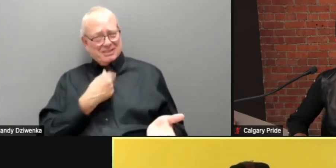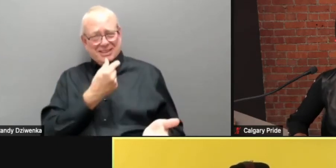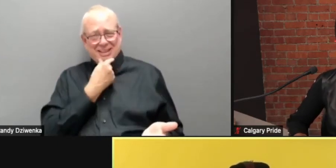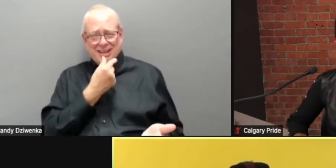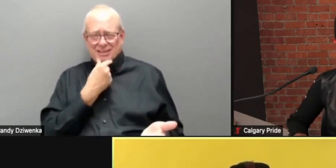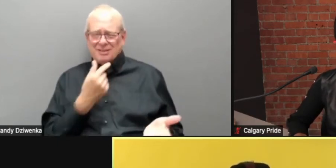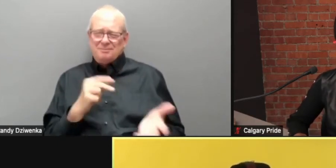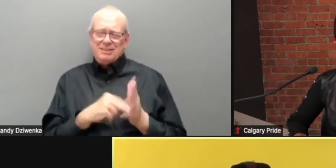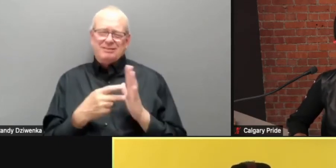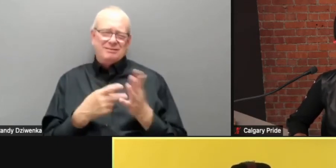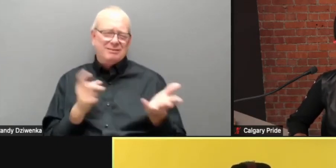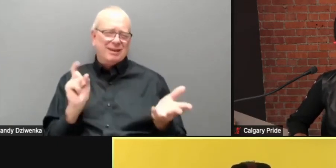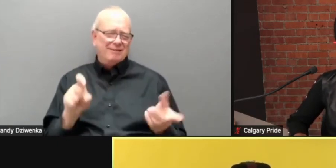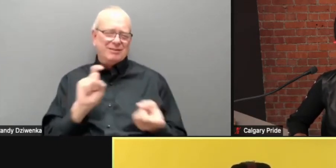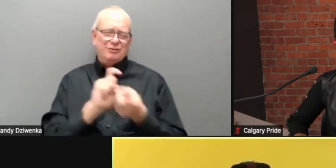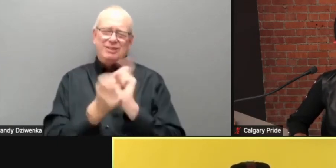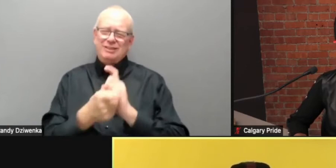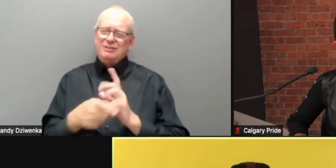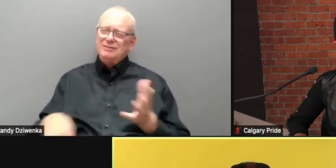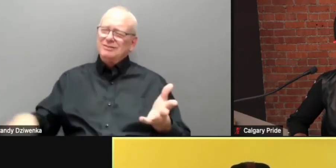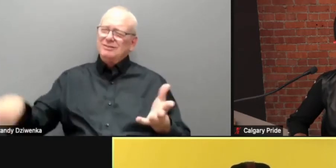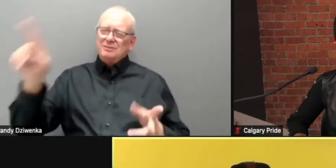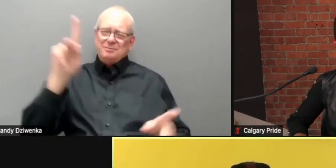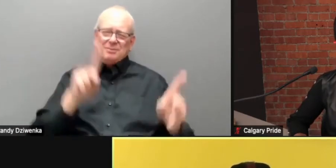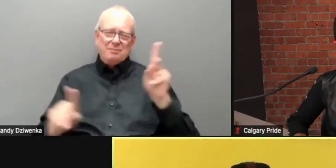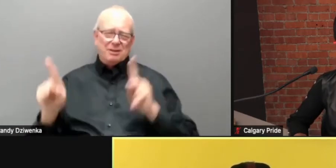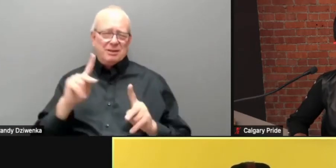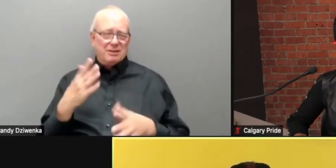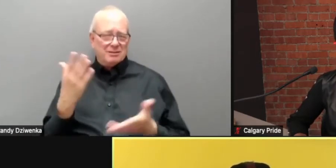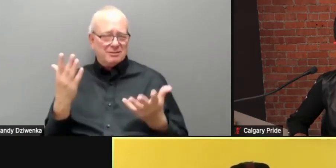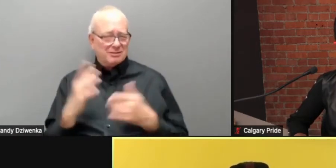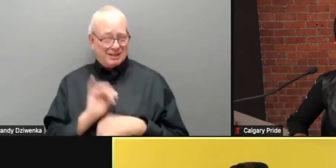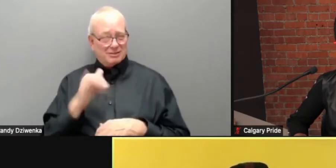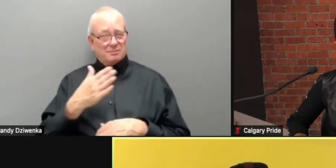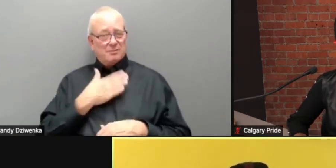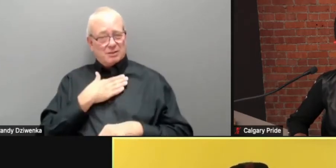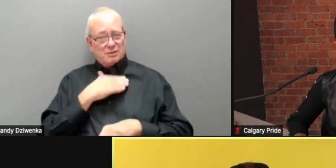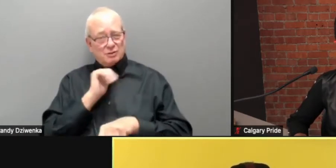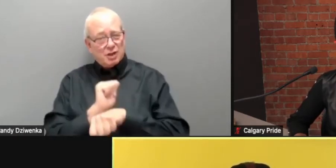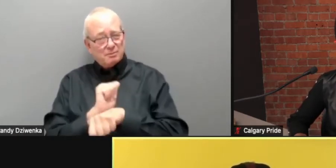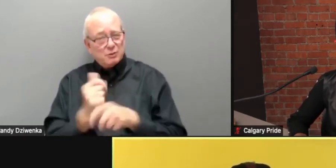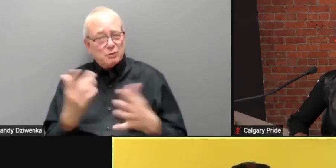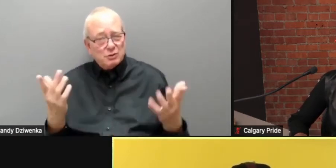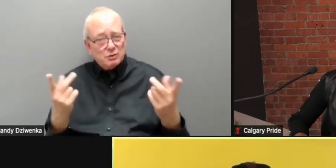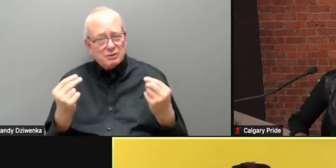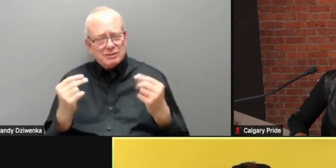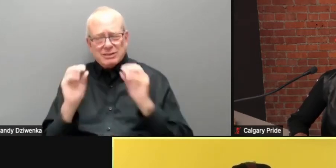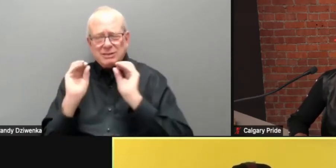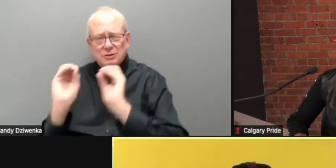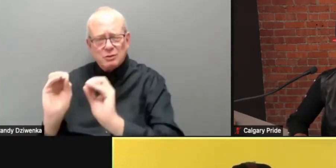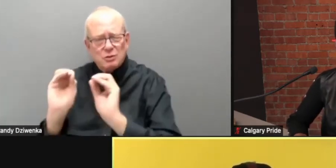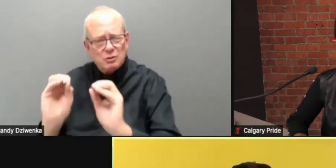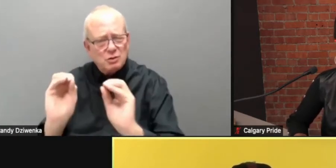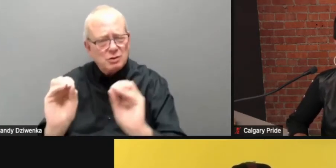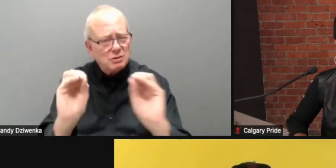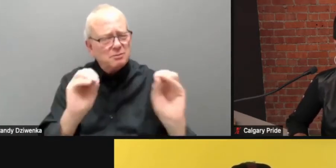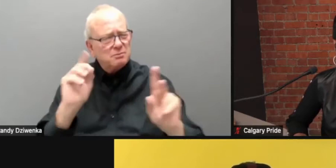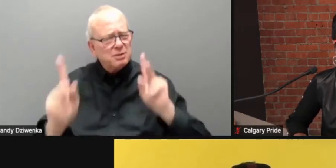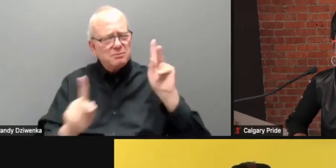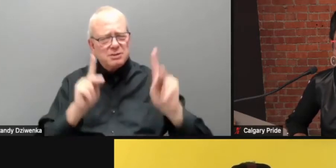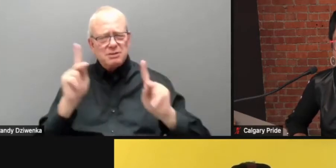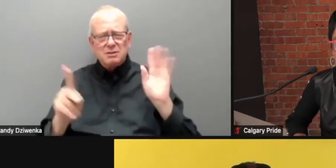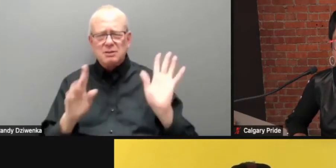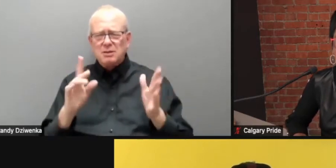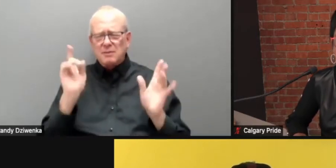I try to do, and I'm trying to educate the people to make this change happen. So what I